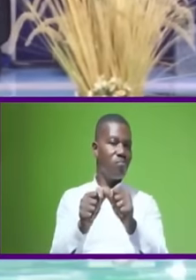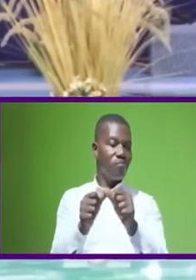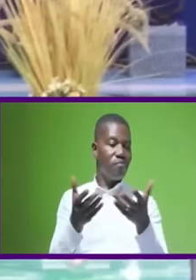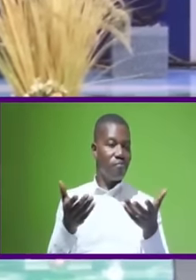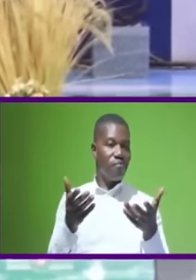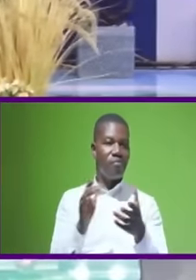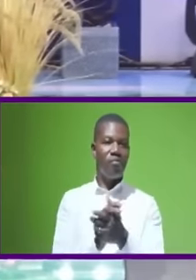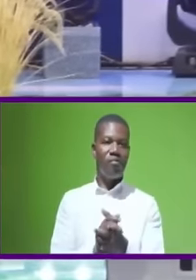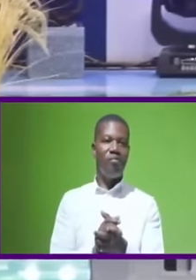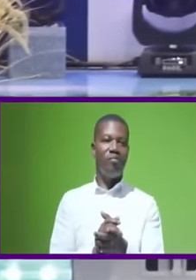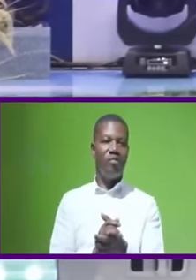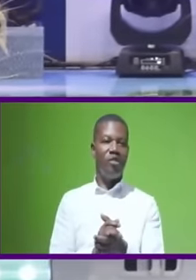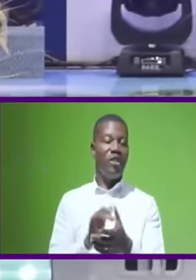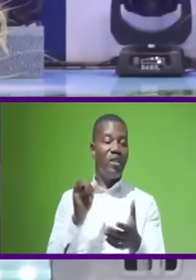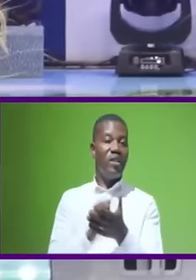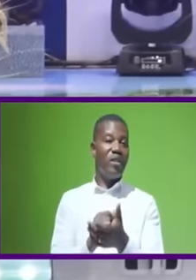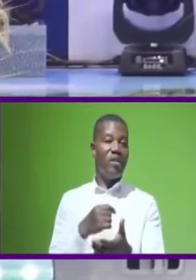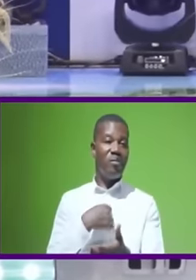predecessors